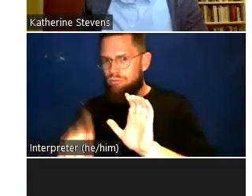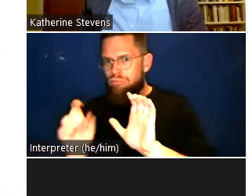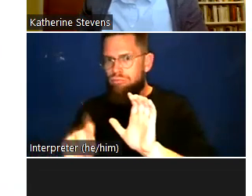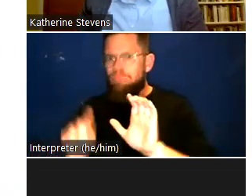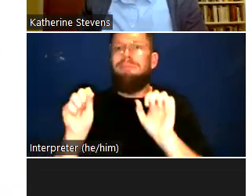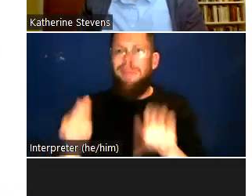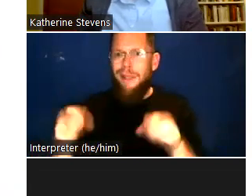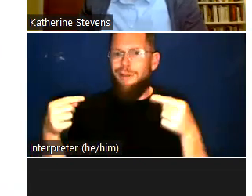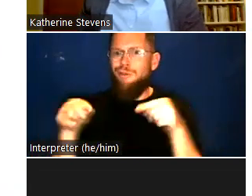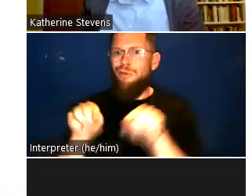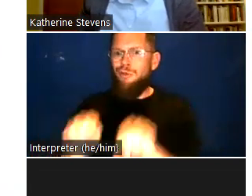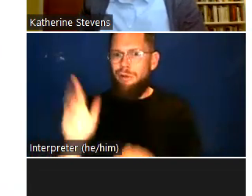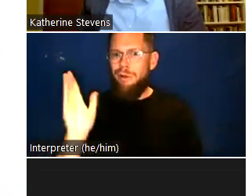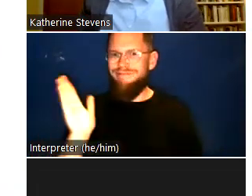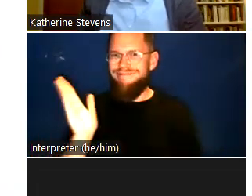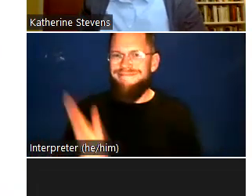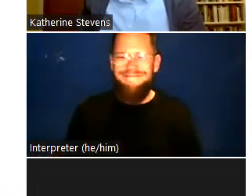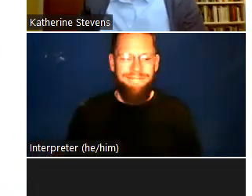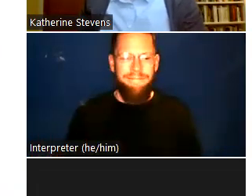questions at the end as well.